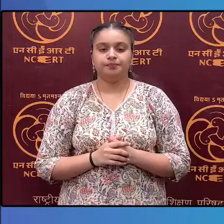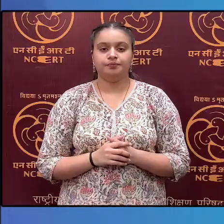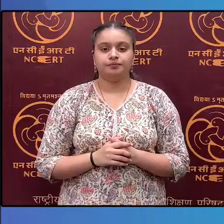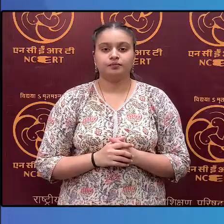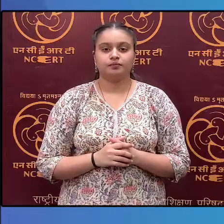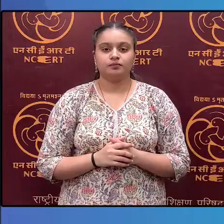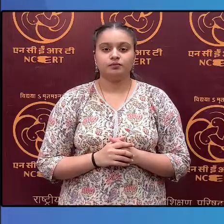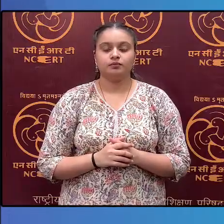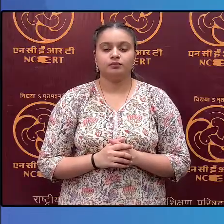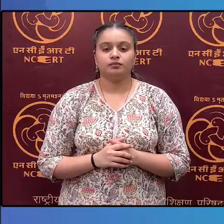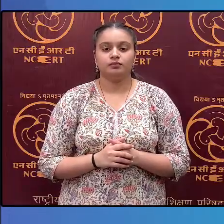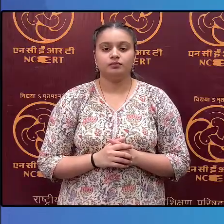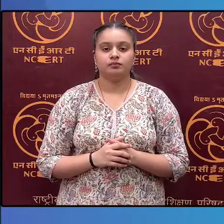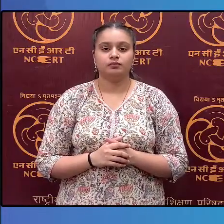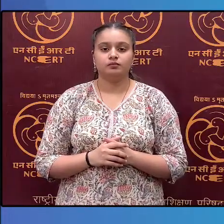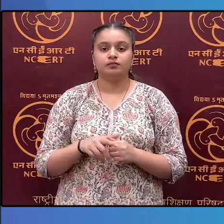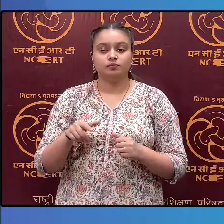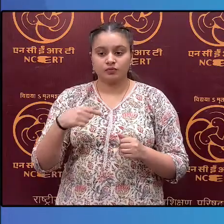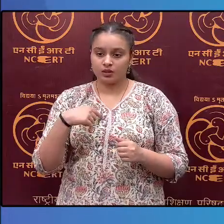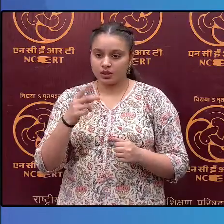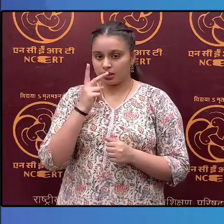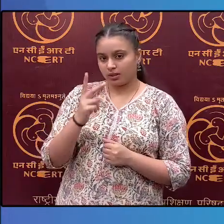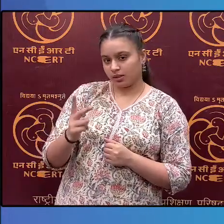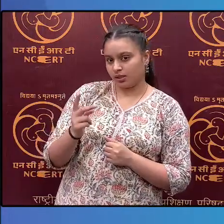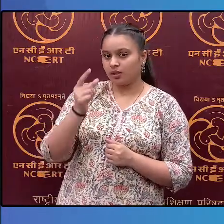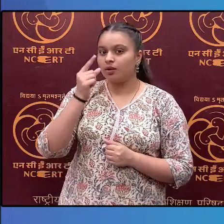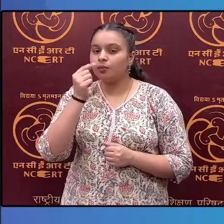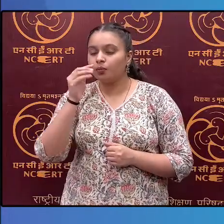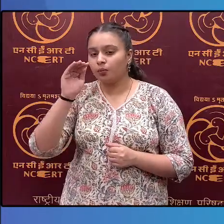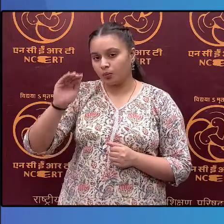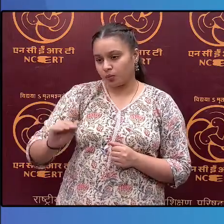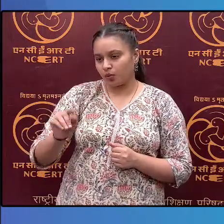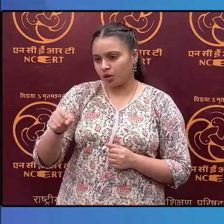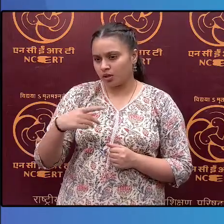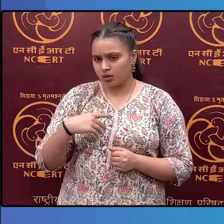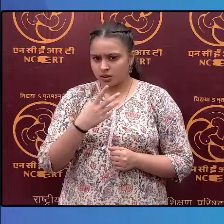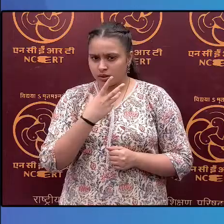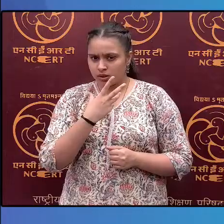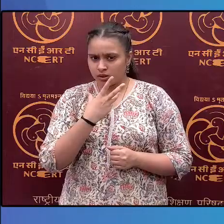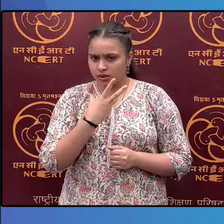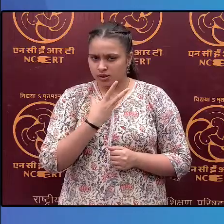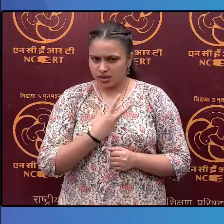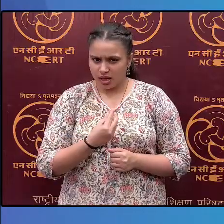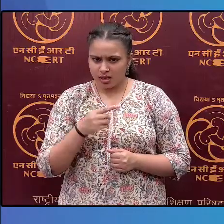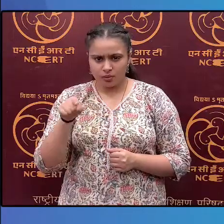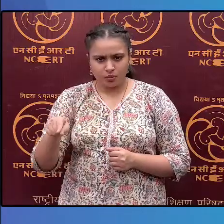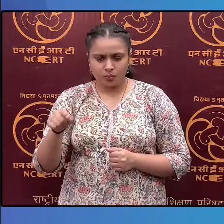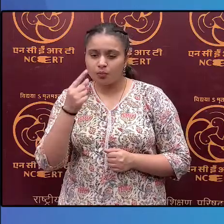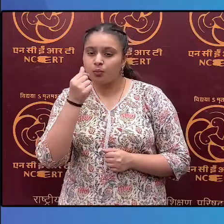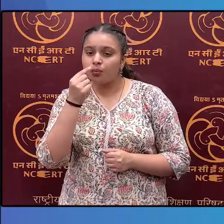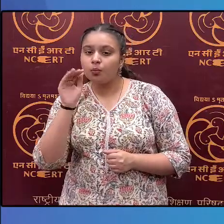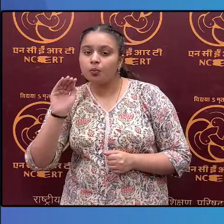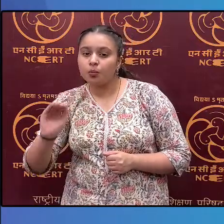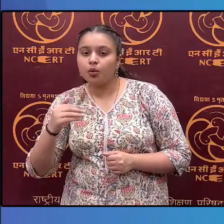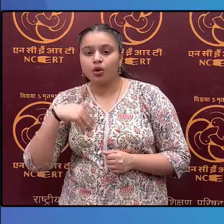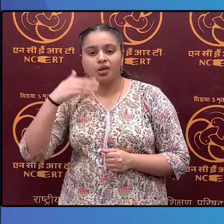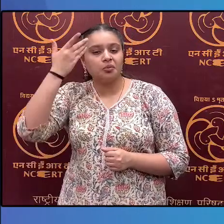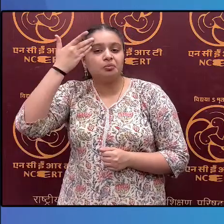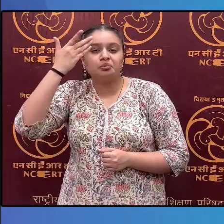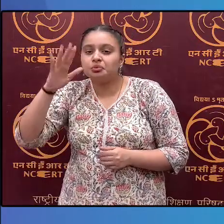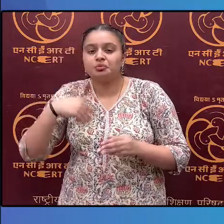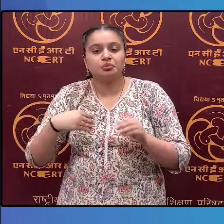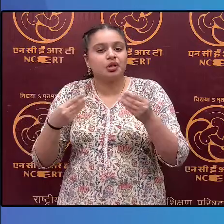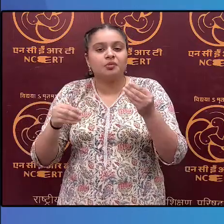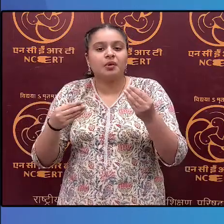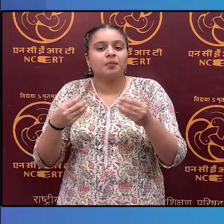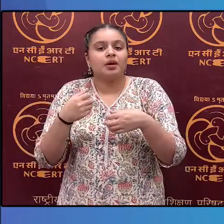can see a boy and he is very sad. The statement is, the boy did not know how to make paper